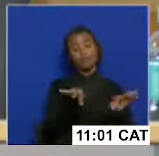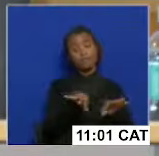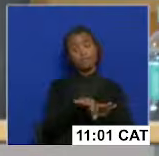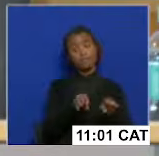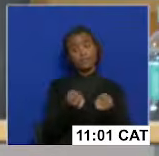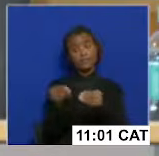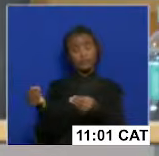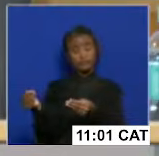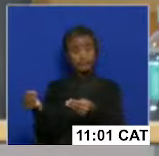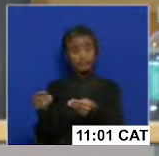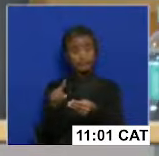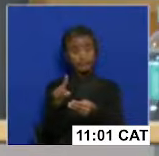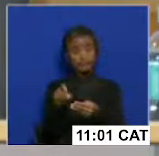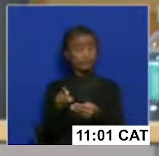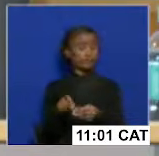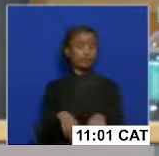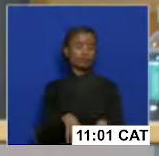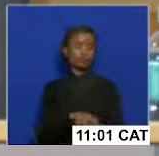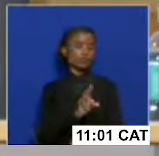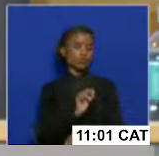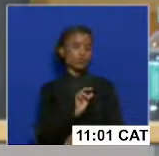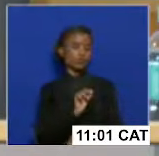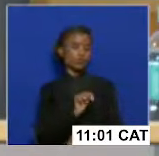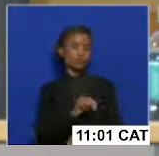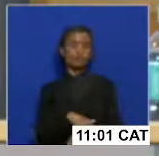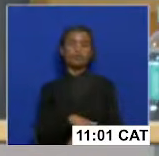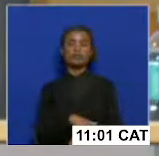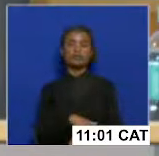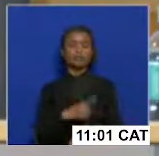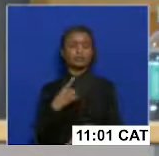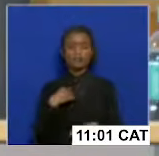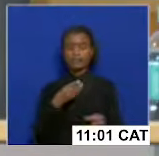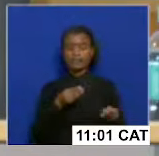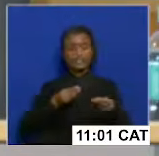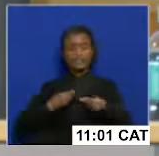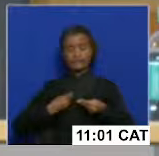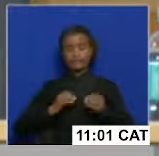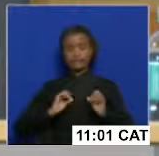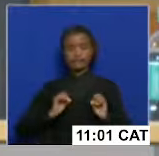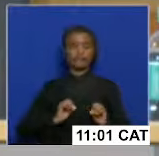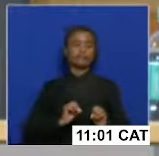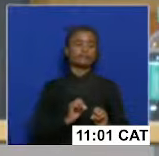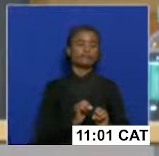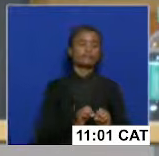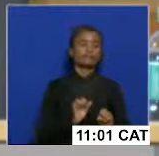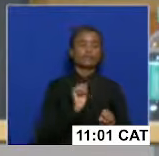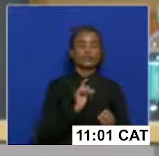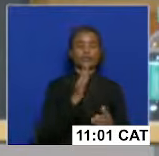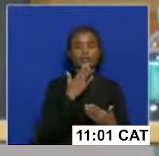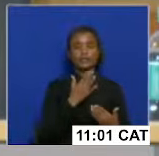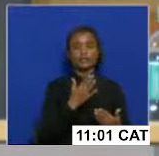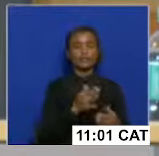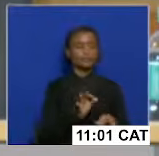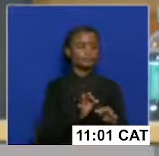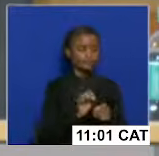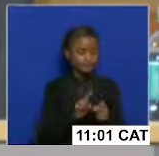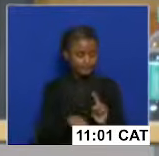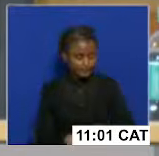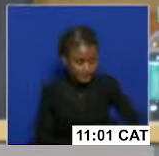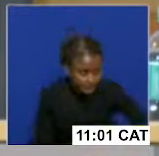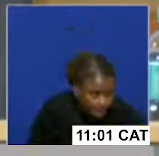No, he didn't. Okay, thank She you. didn't. She did not, thank you. Thank you, Commissioner.